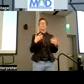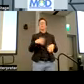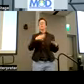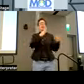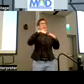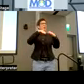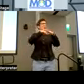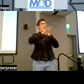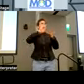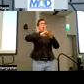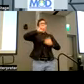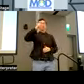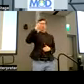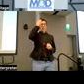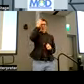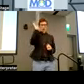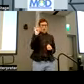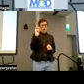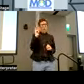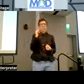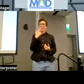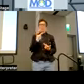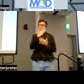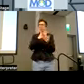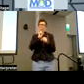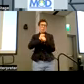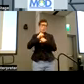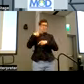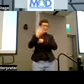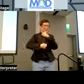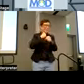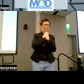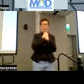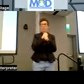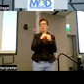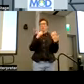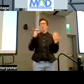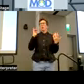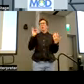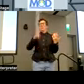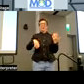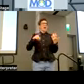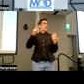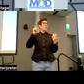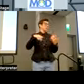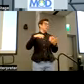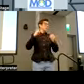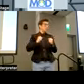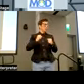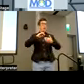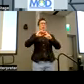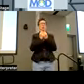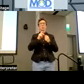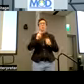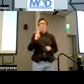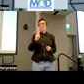prescription information has been a big part of my work for many years. None of it would have been possible without Kim Charlson, who I think